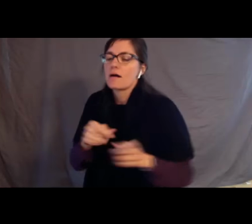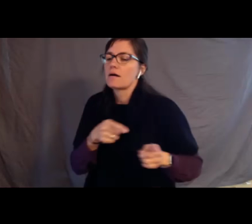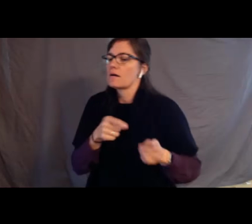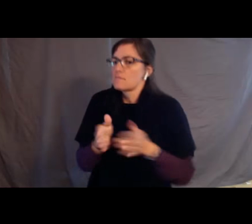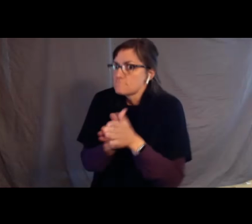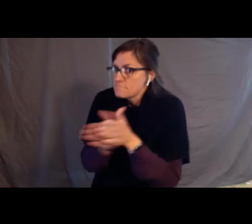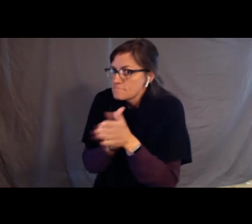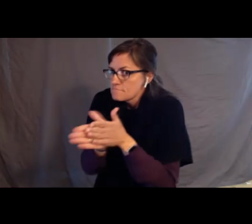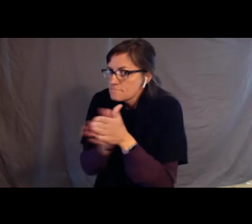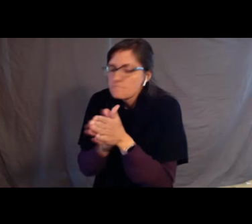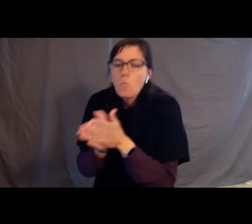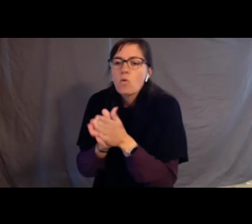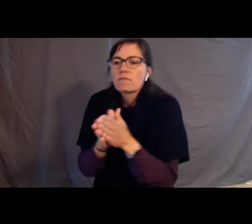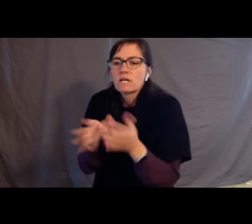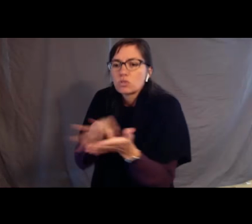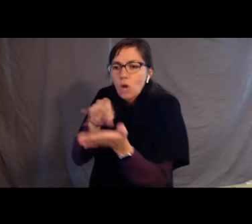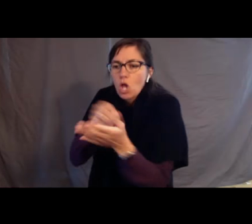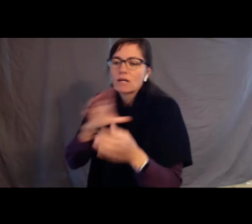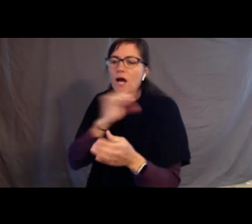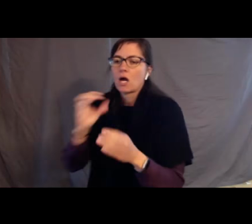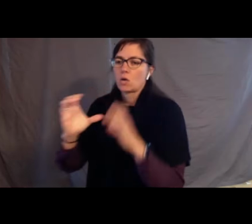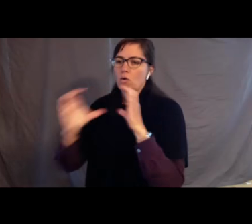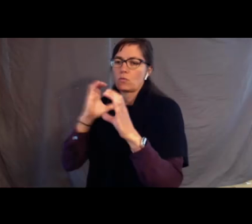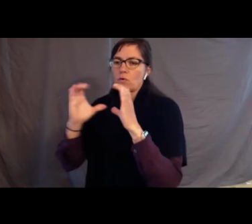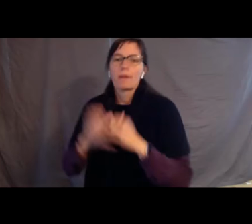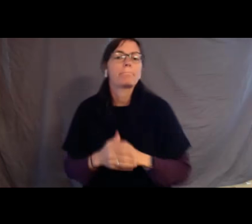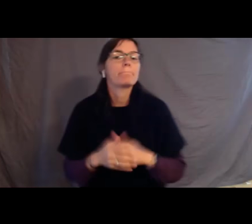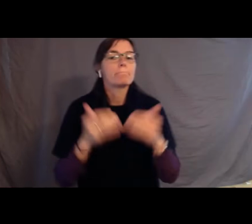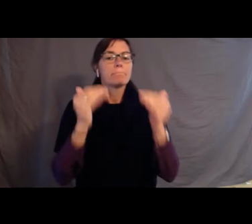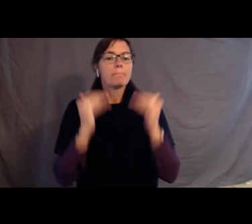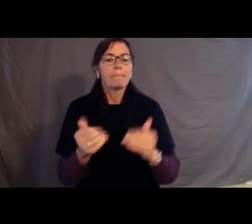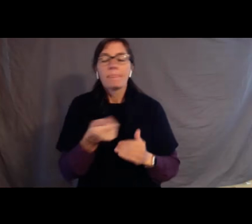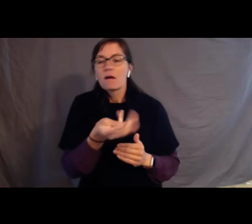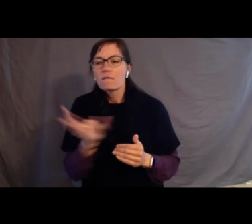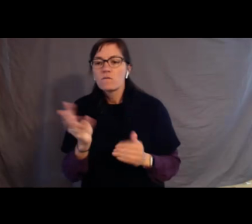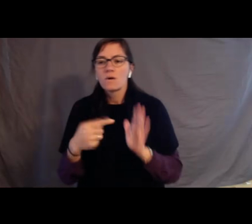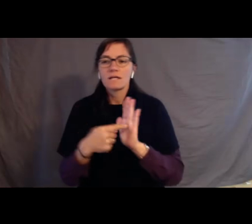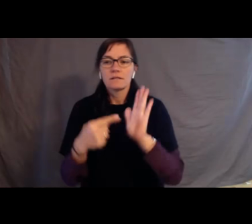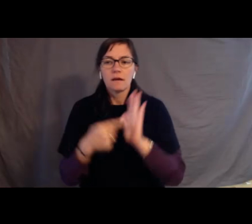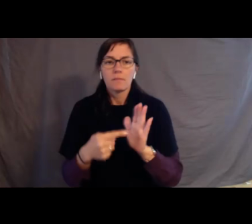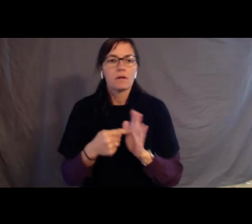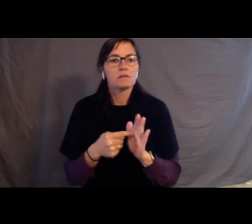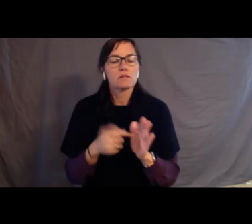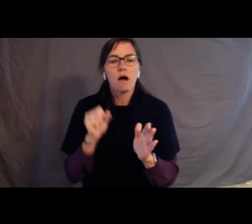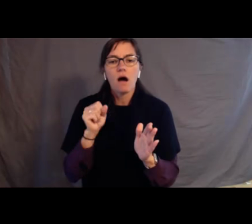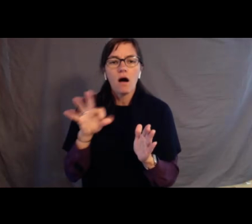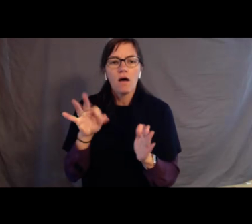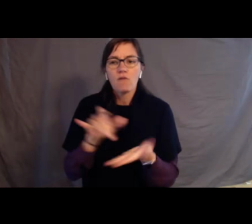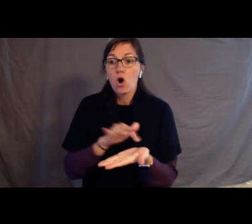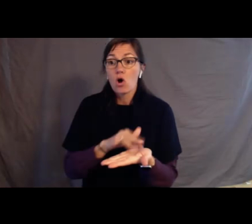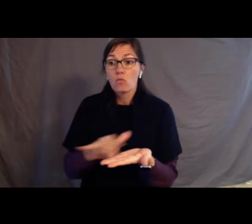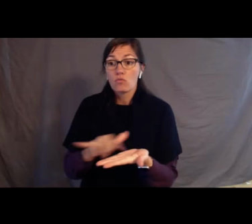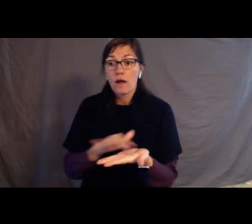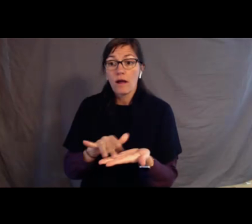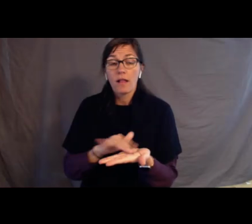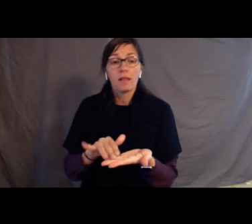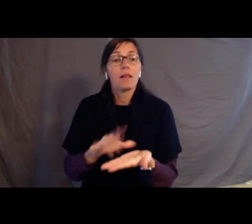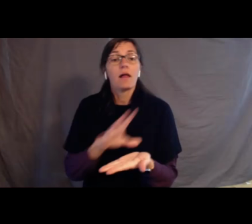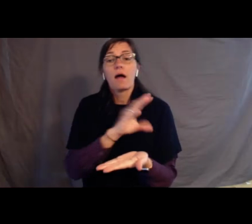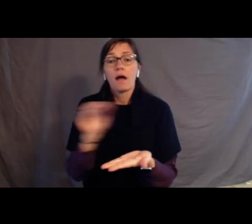world. These are just some examples of Braille devices and note takers. There's several products out